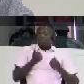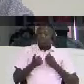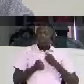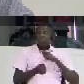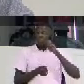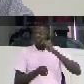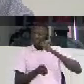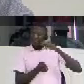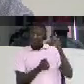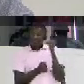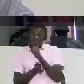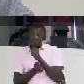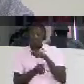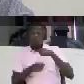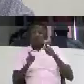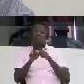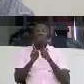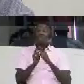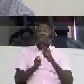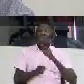with the Gambian public,